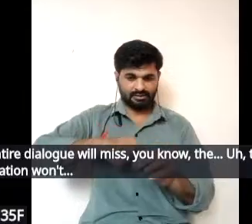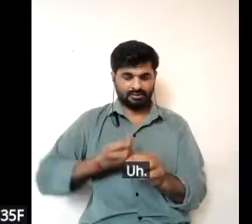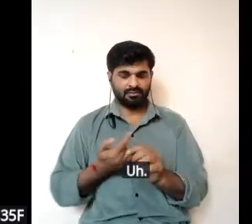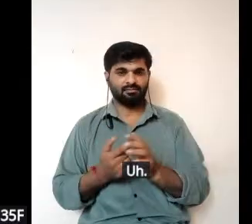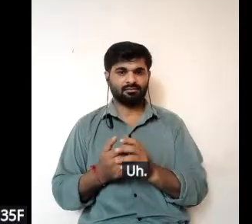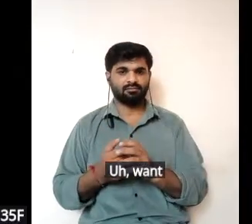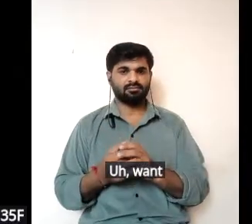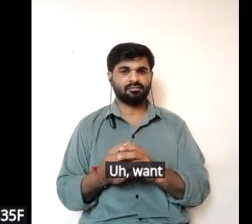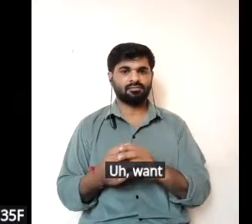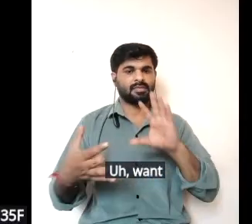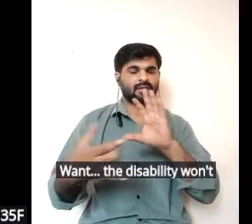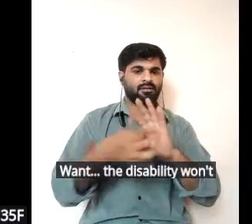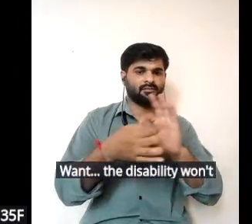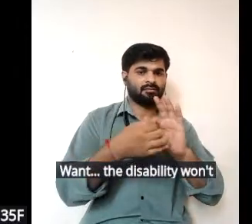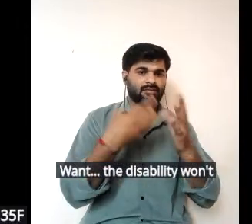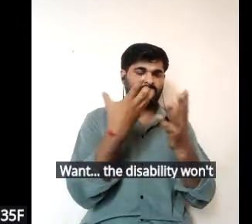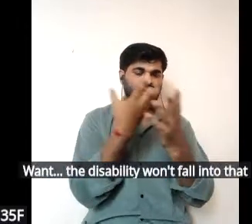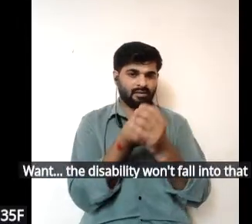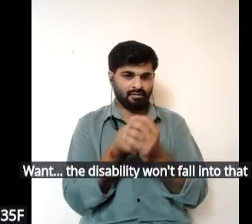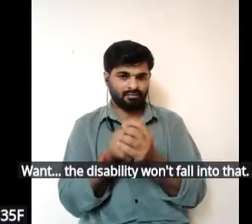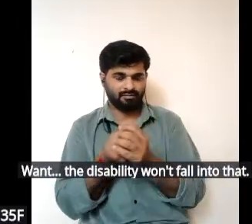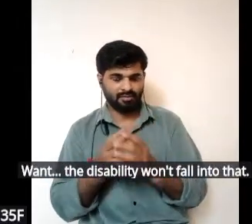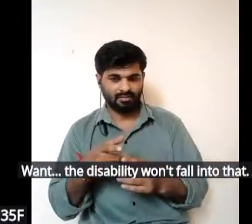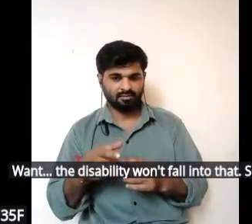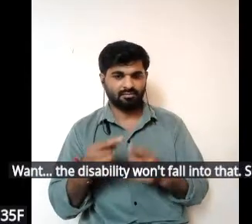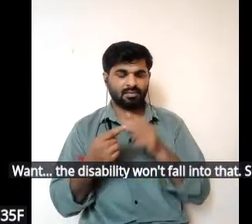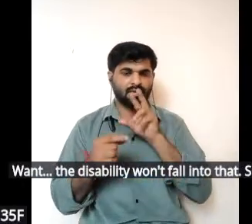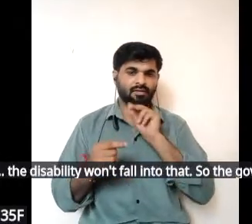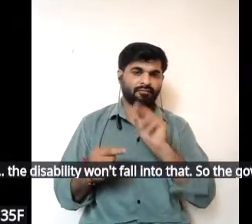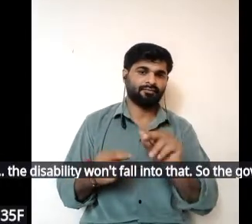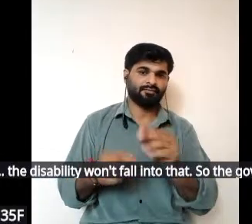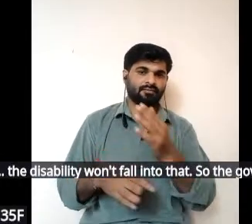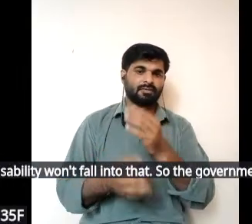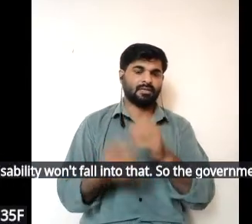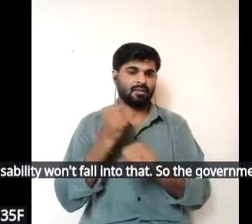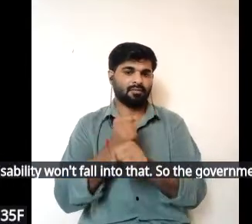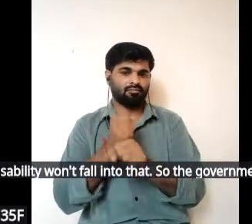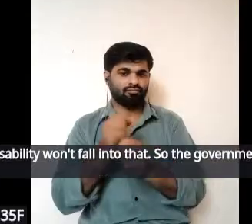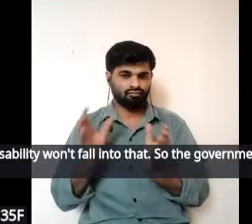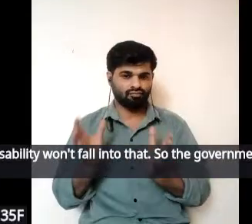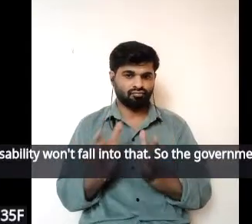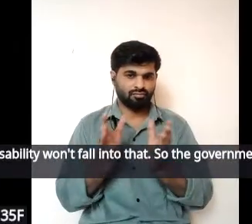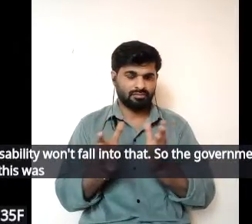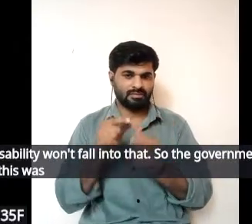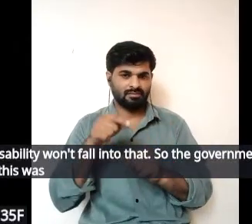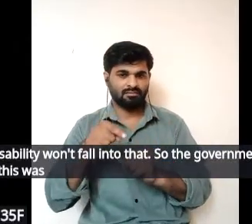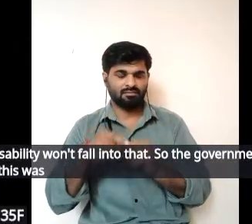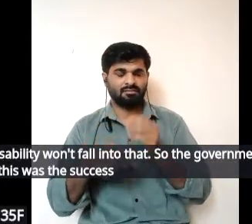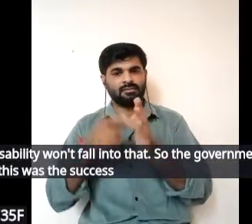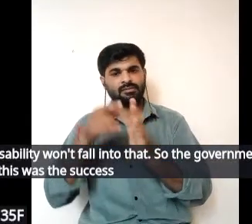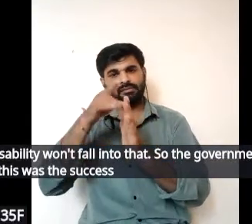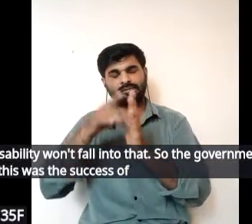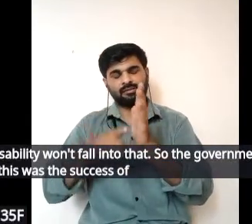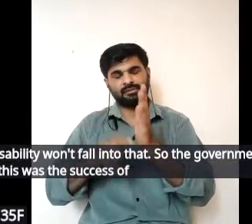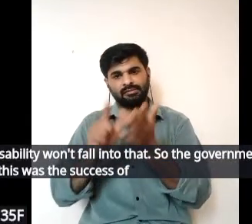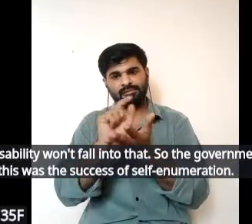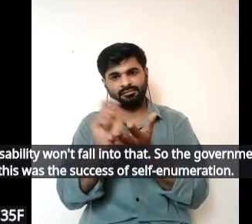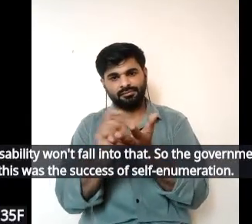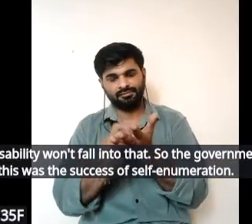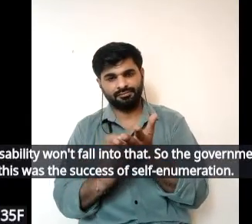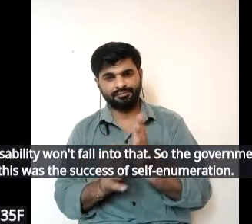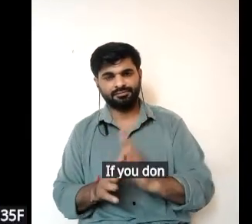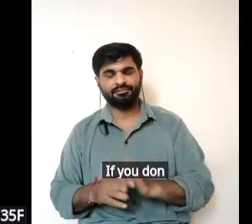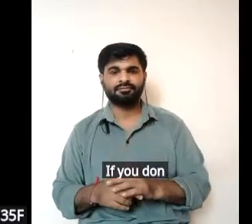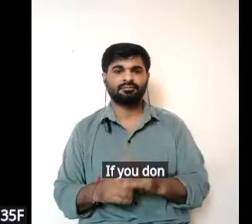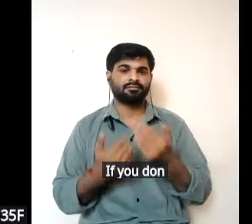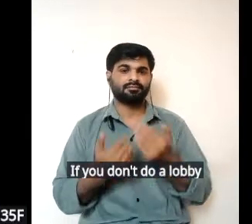the disability won't fall into that. So the government, when puts out later on that this was the success of self-enumeration, if you don't